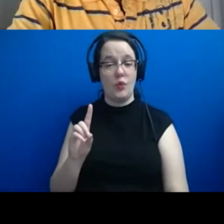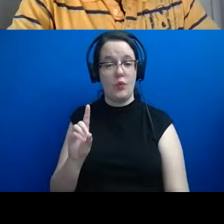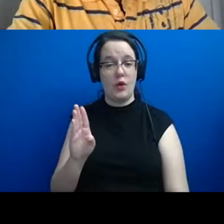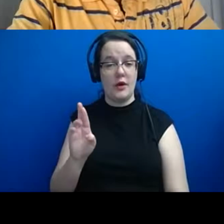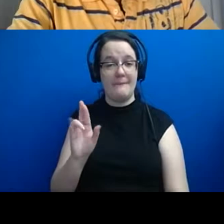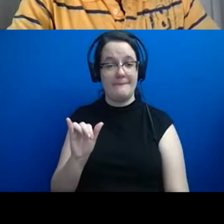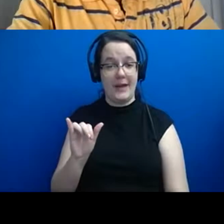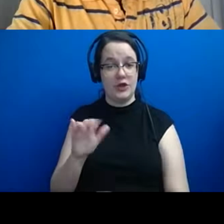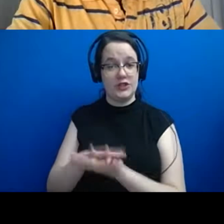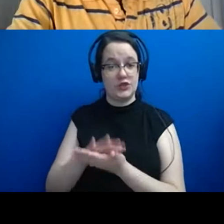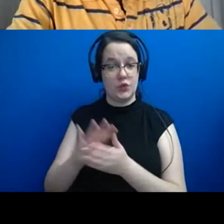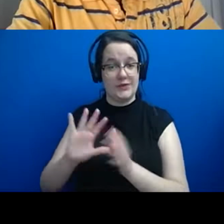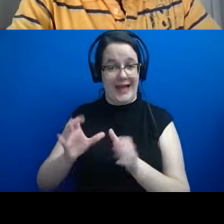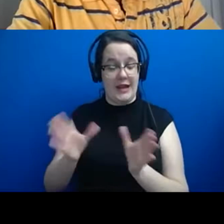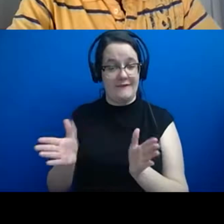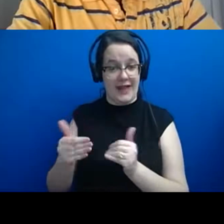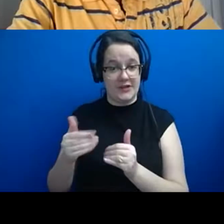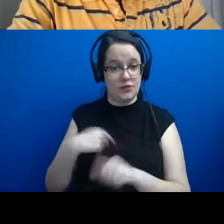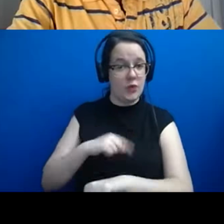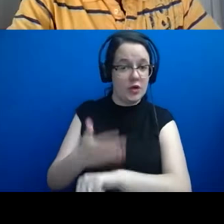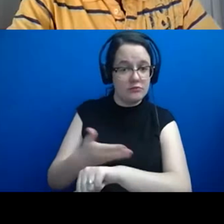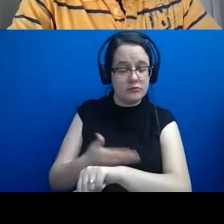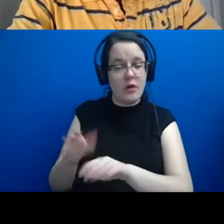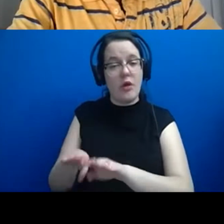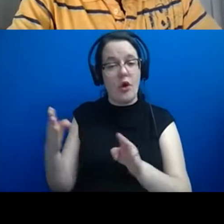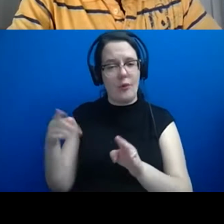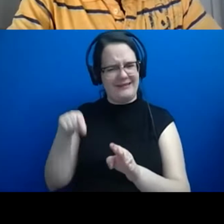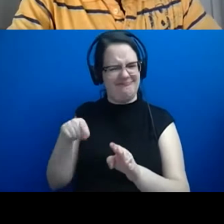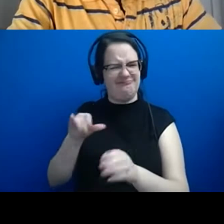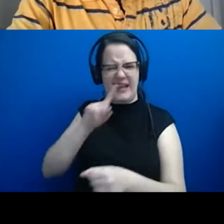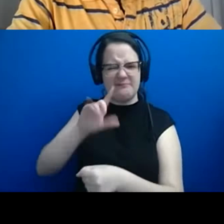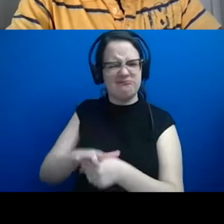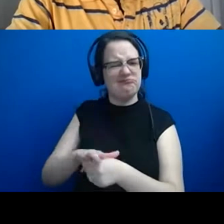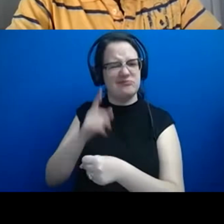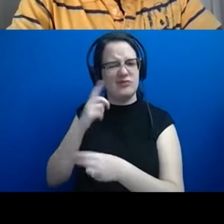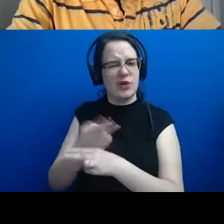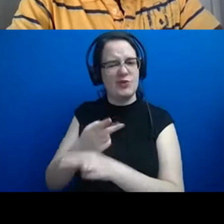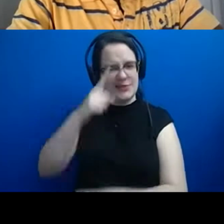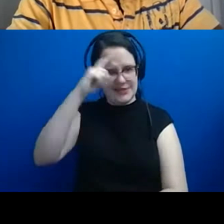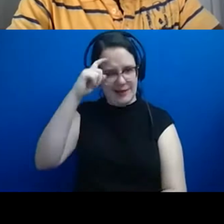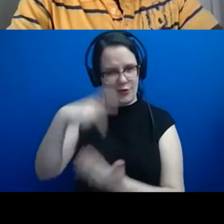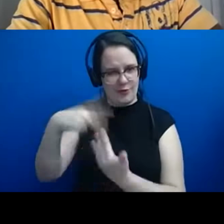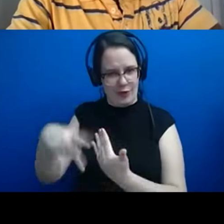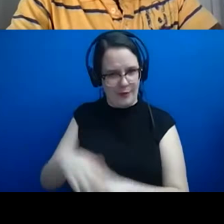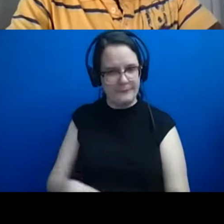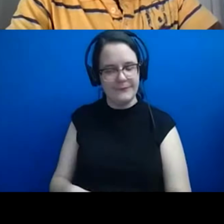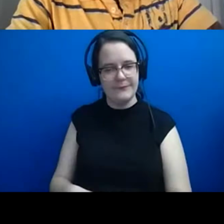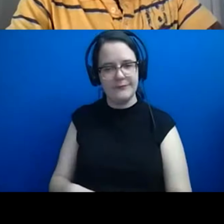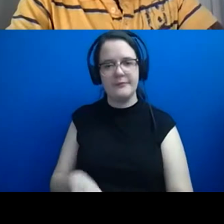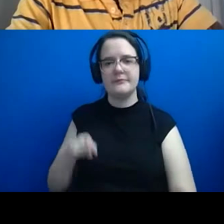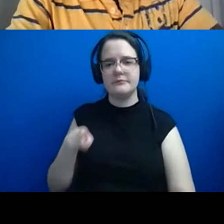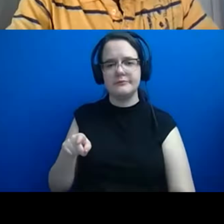of classrooms that we have committed to use for a summer program. And that is going to be